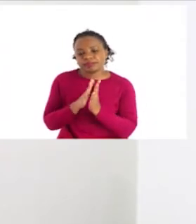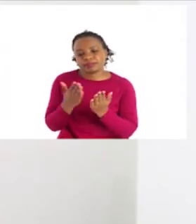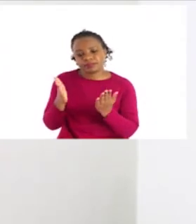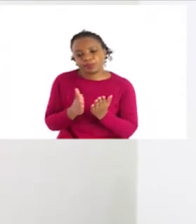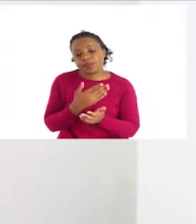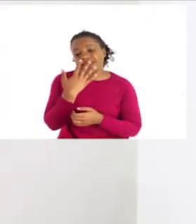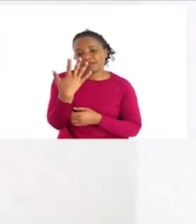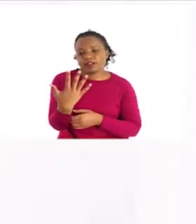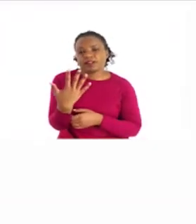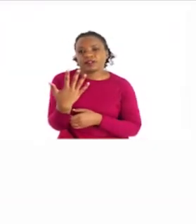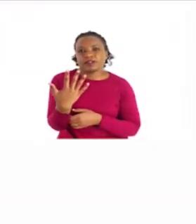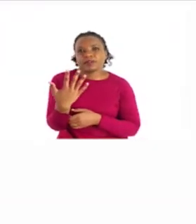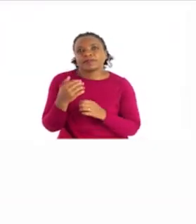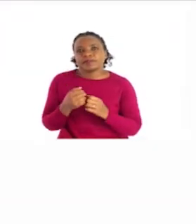5,